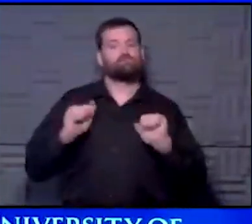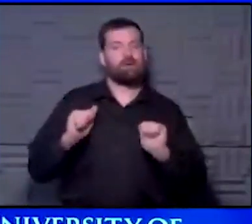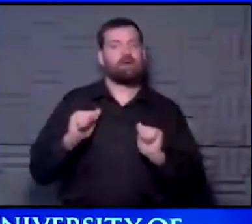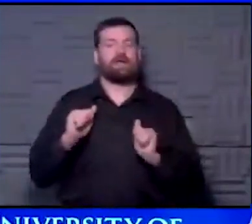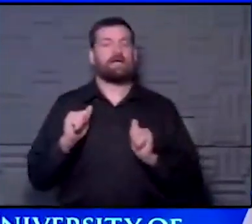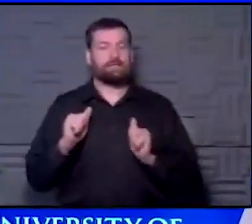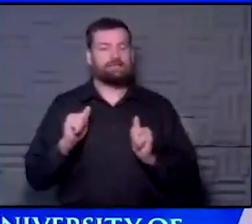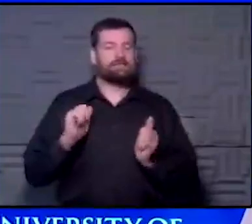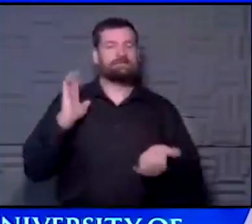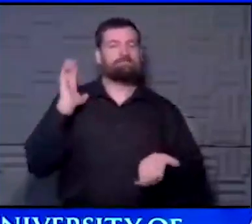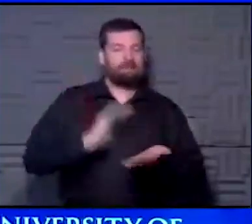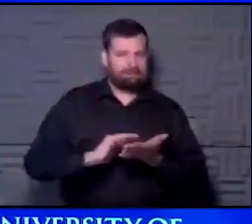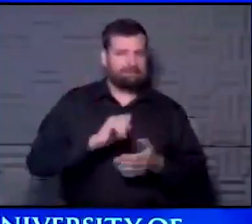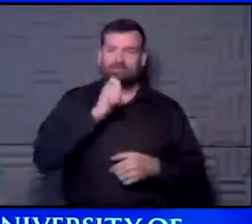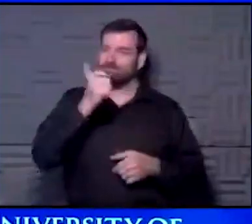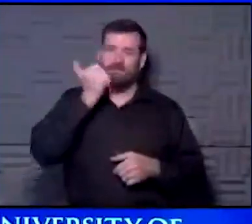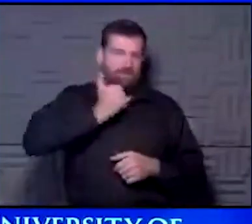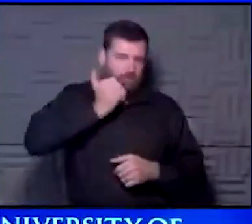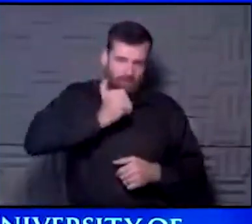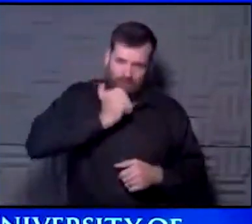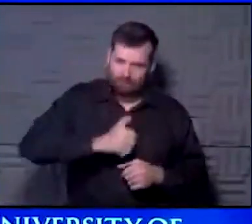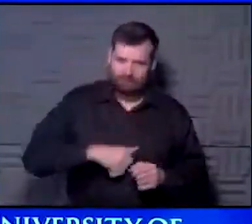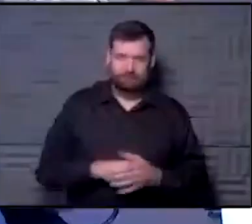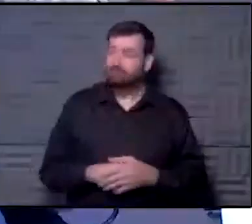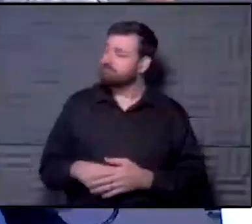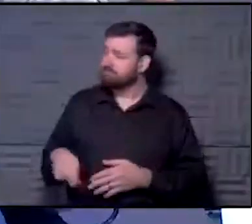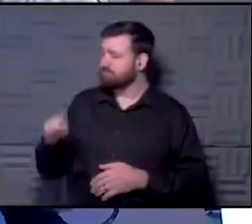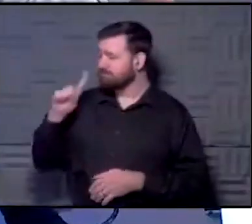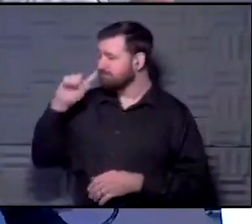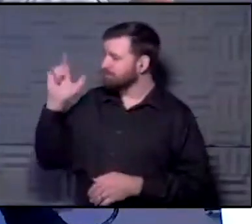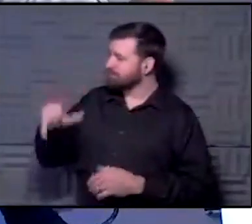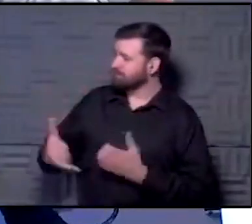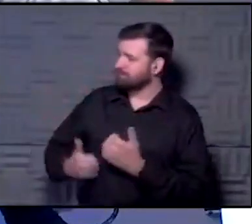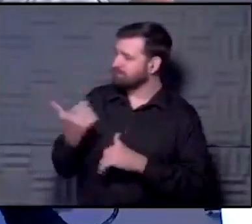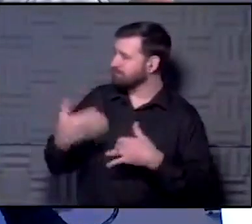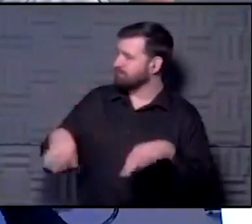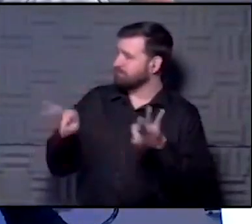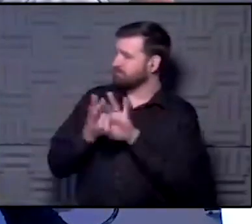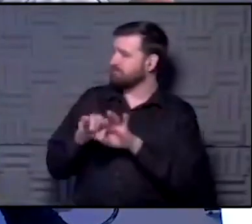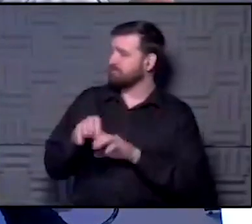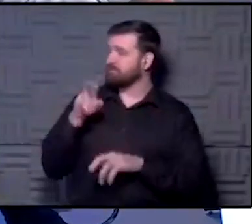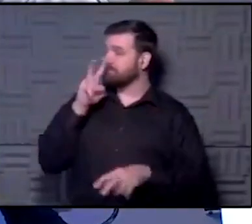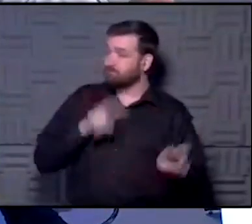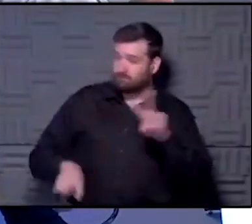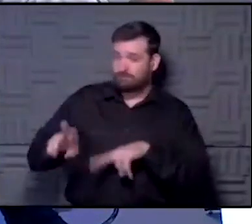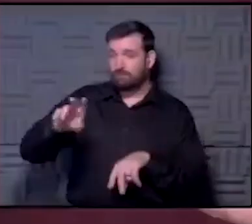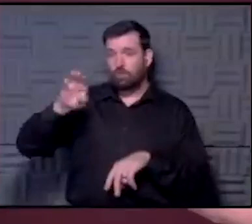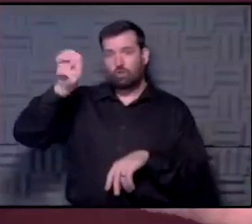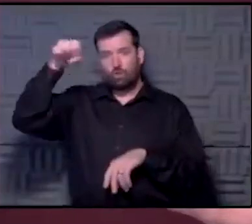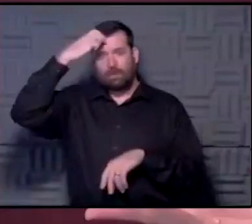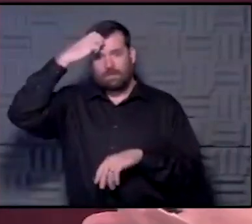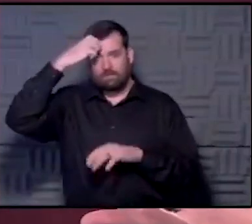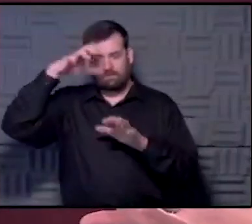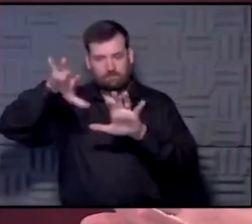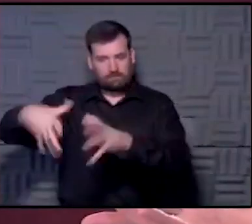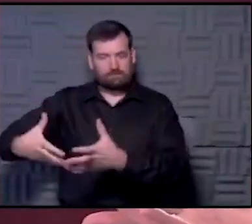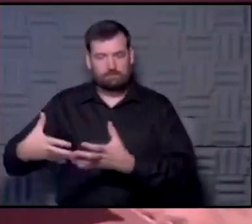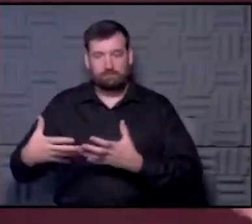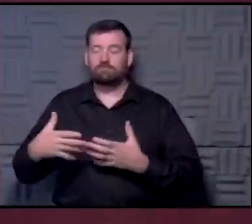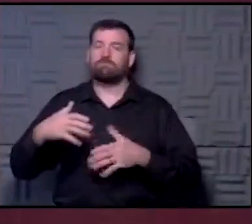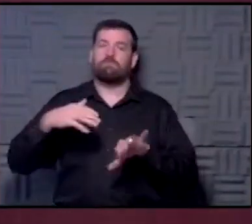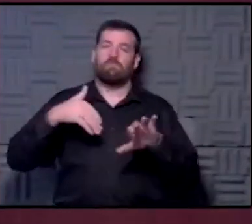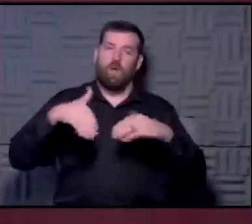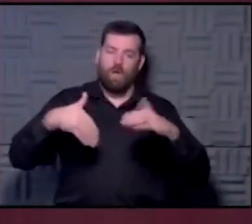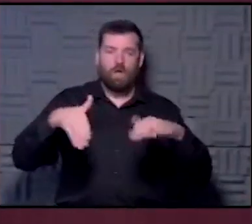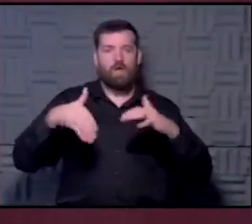it. You know, I don't Yeah. have it every day, not every day. I think that's the key. And if you look at the European population, they They walk do okay. a lot. They walk